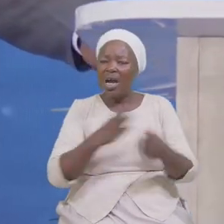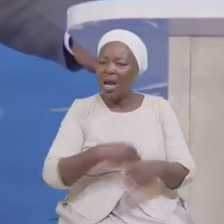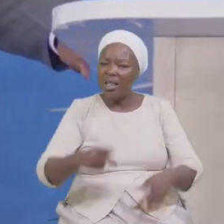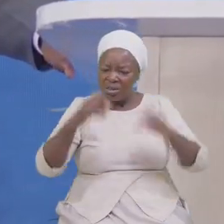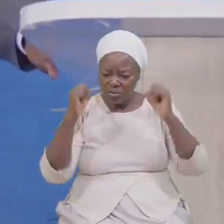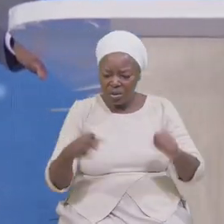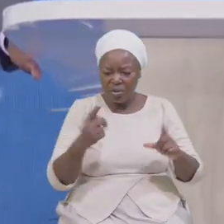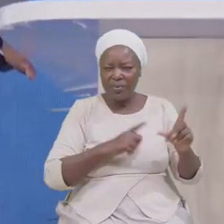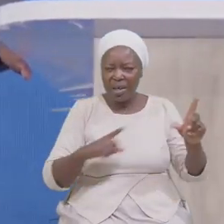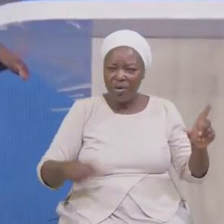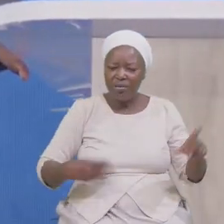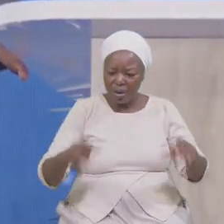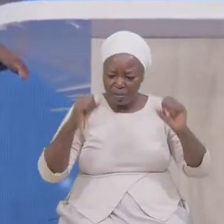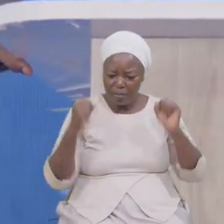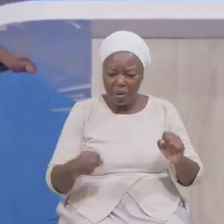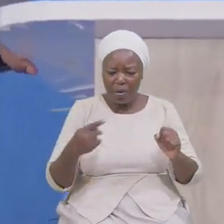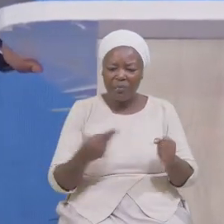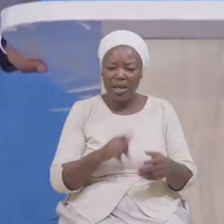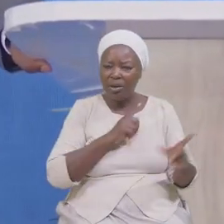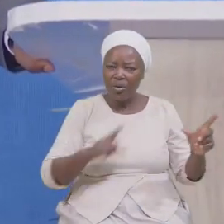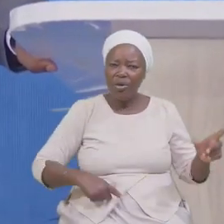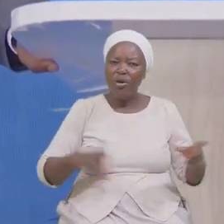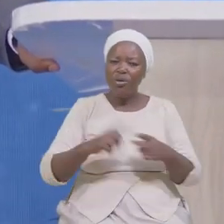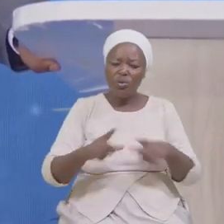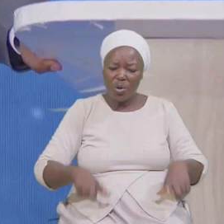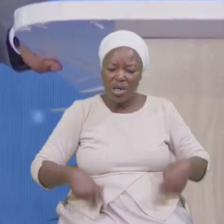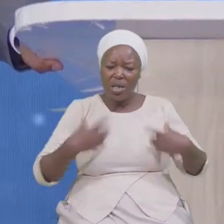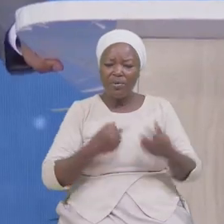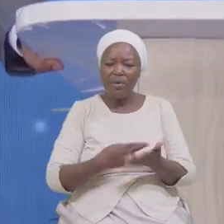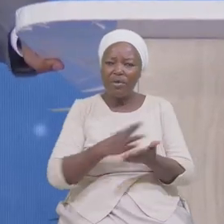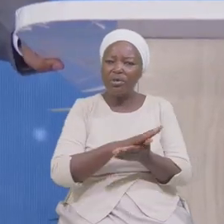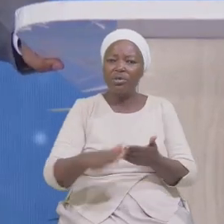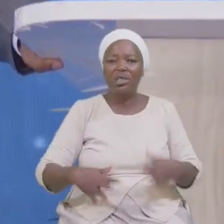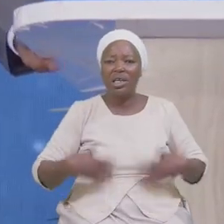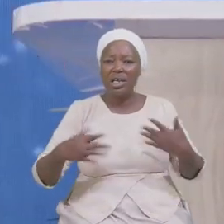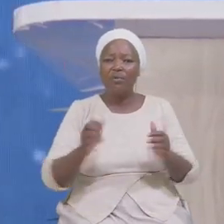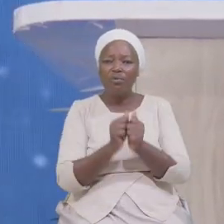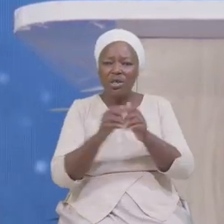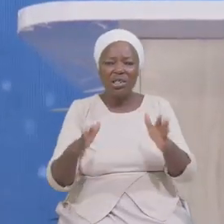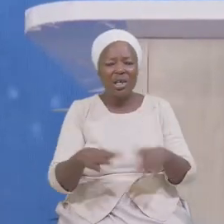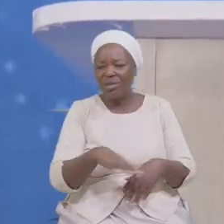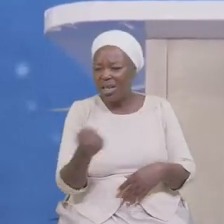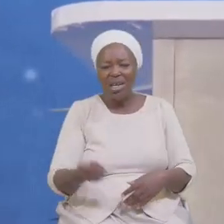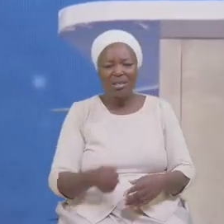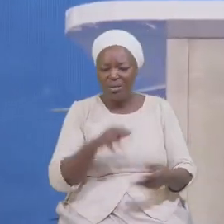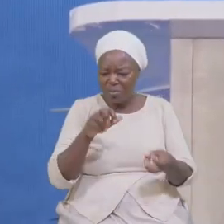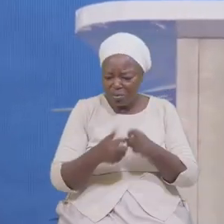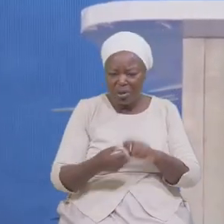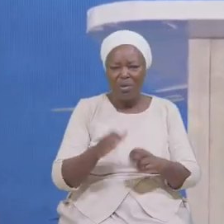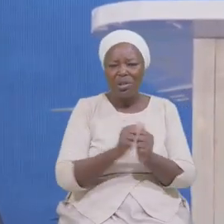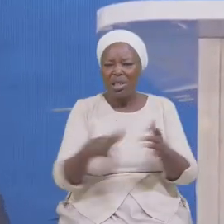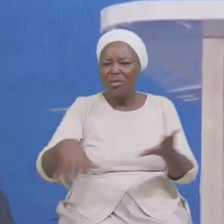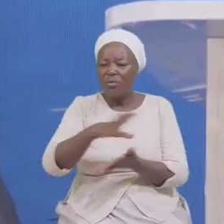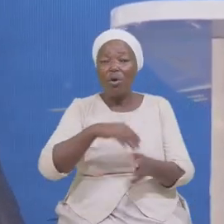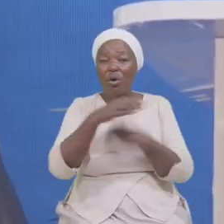Lord, the power of the Lord to live a righteous life without interruption. All that is provided.